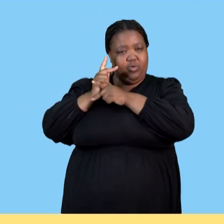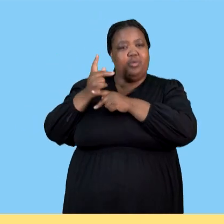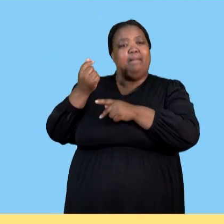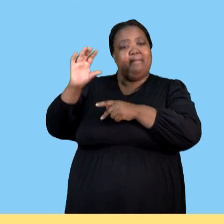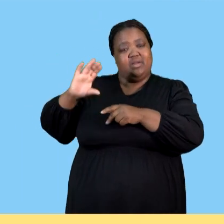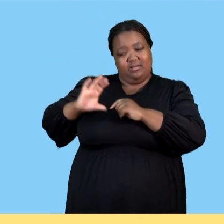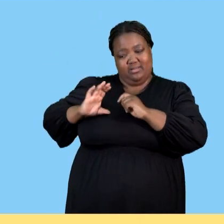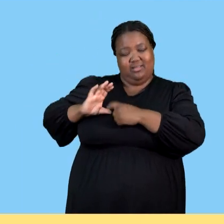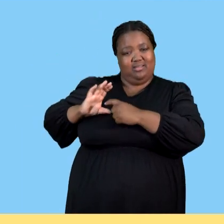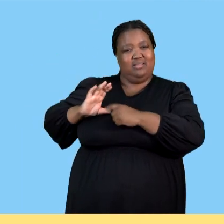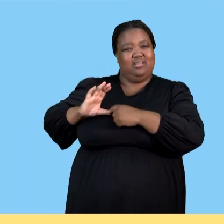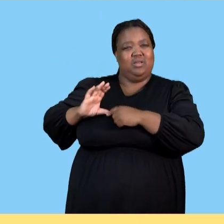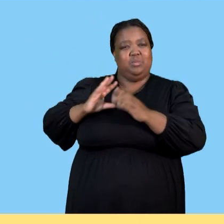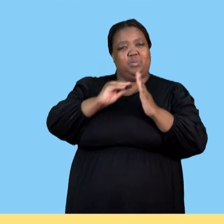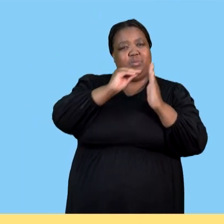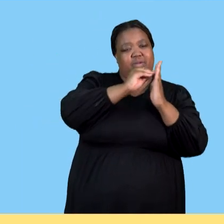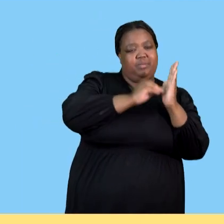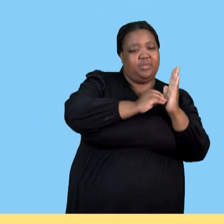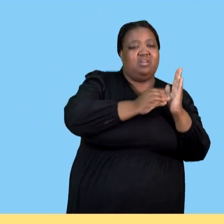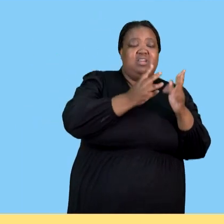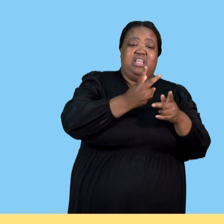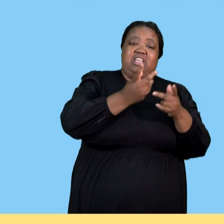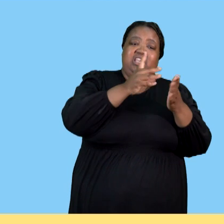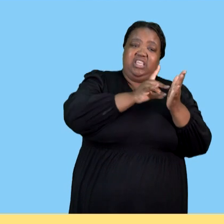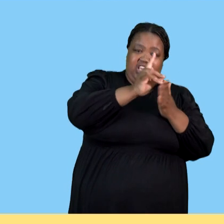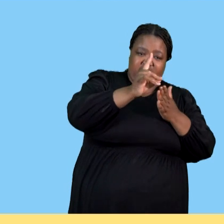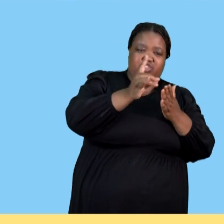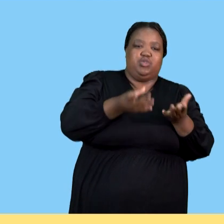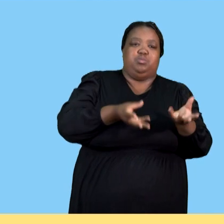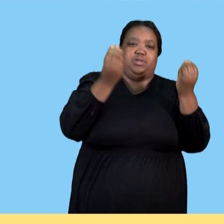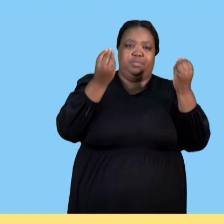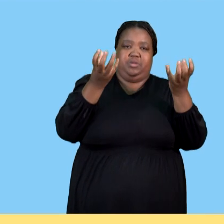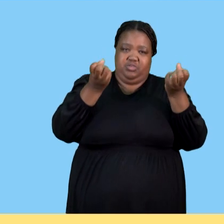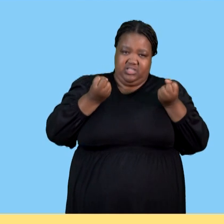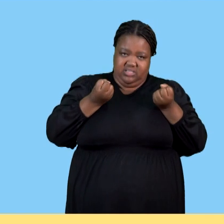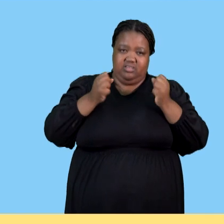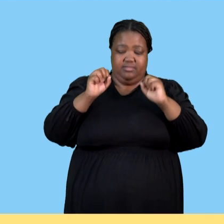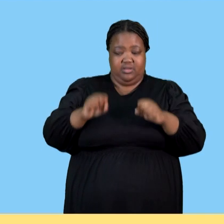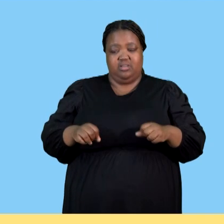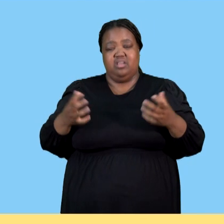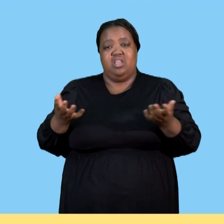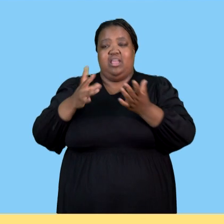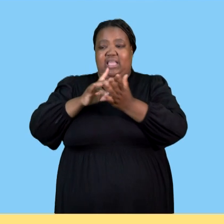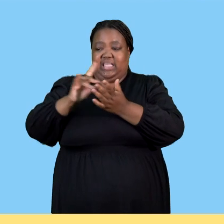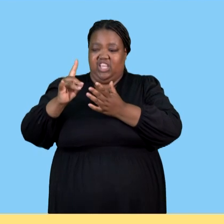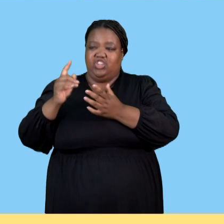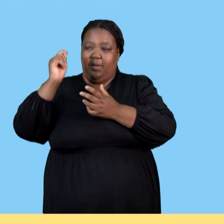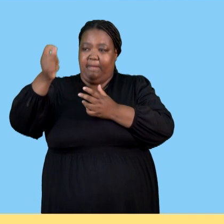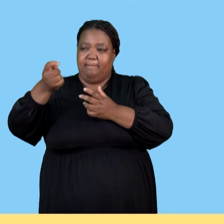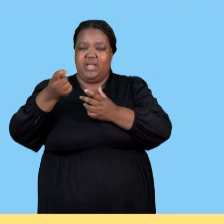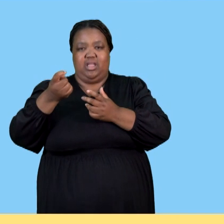that we receive, we record it under our cash received. We also have cash paid out.